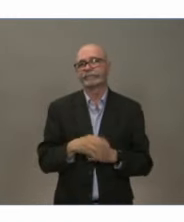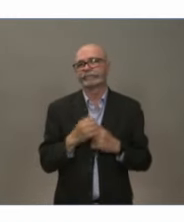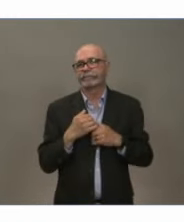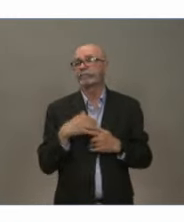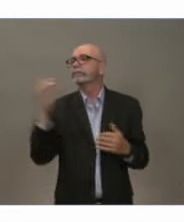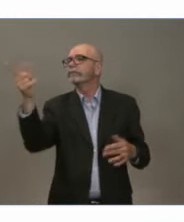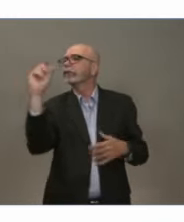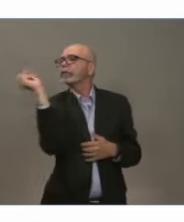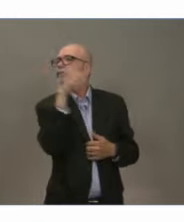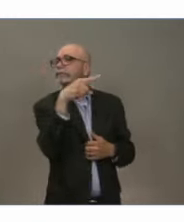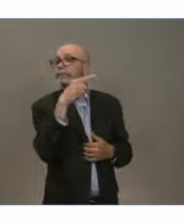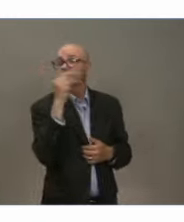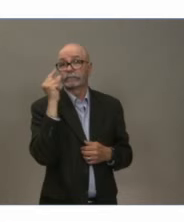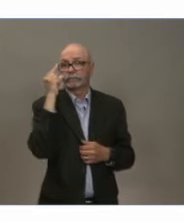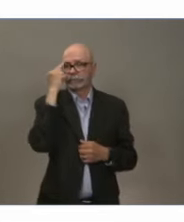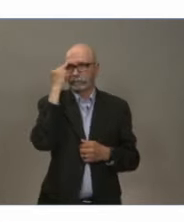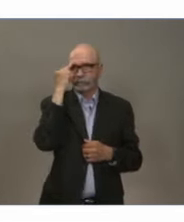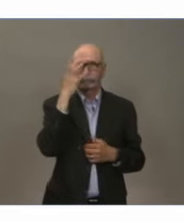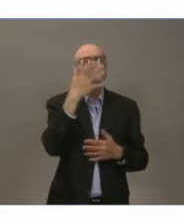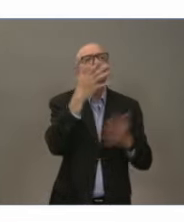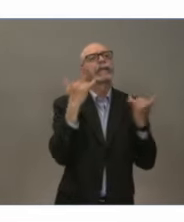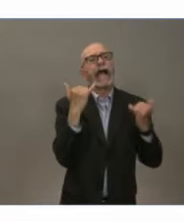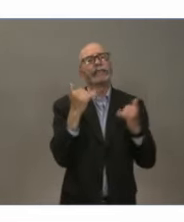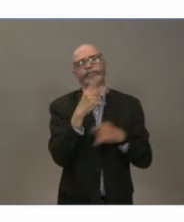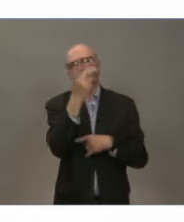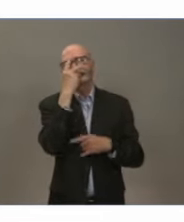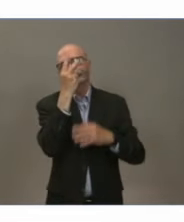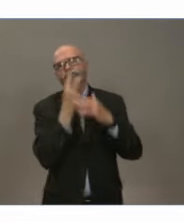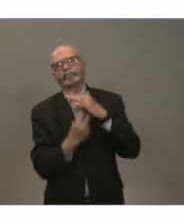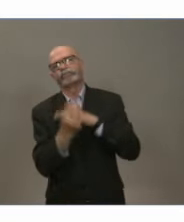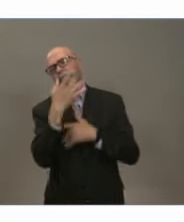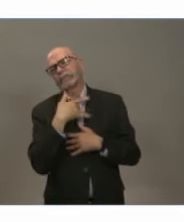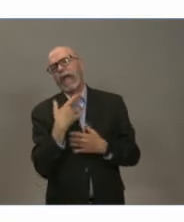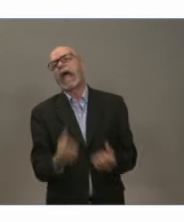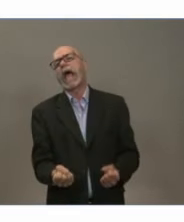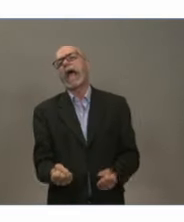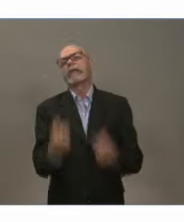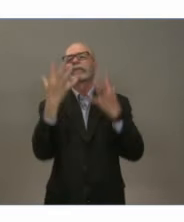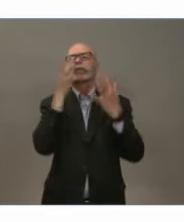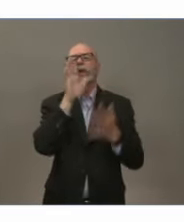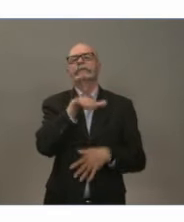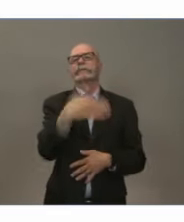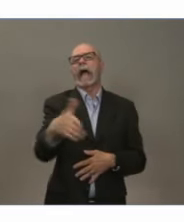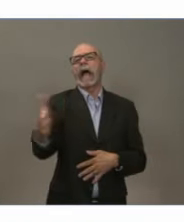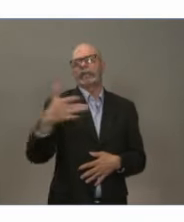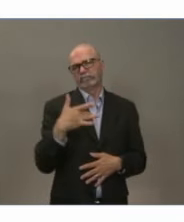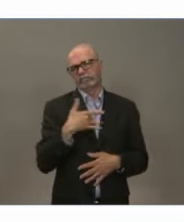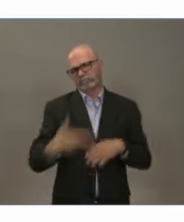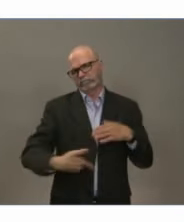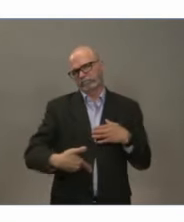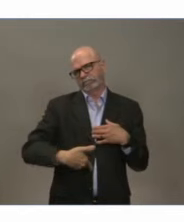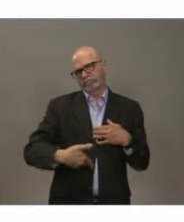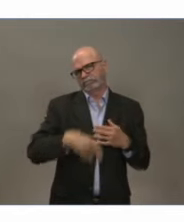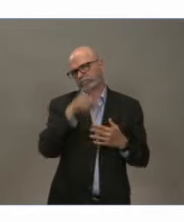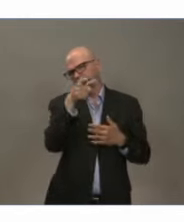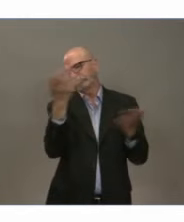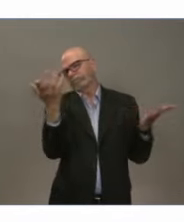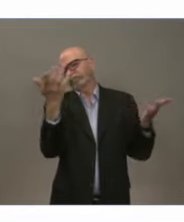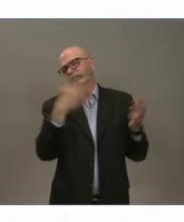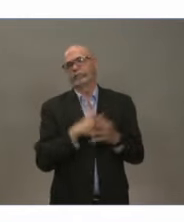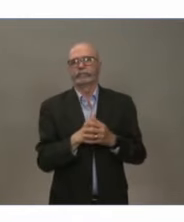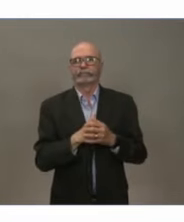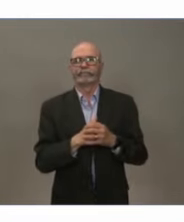mortality rate you're assuming in our modeling, and how could that change if our system becomes overcrowded? So we've had